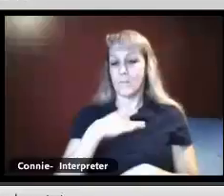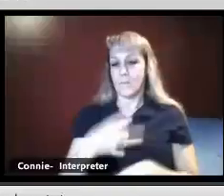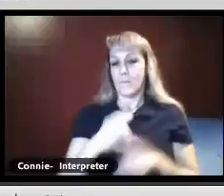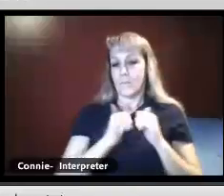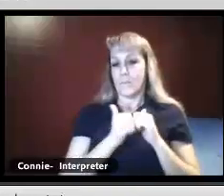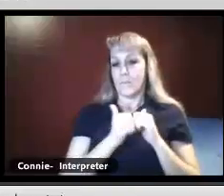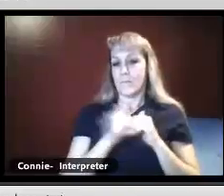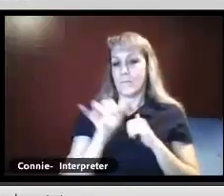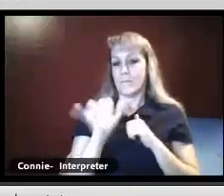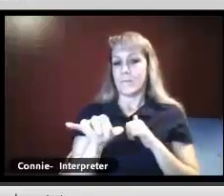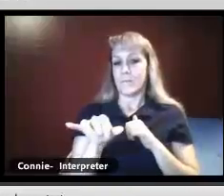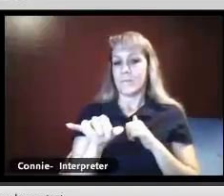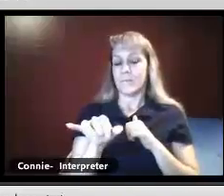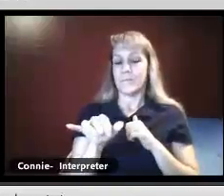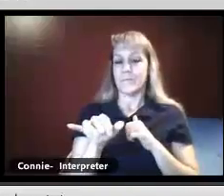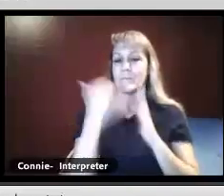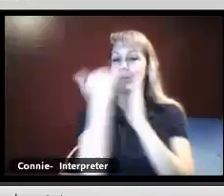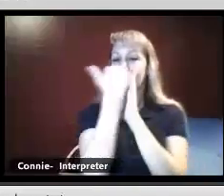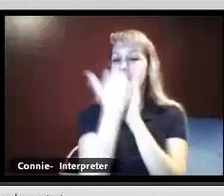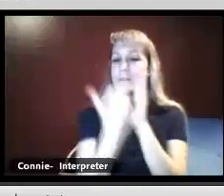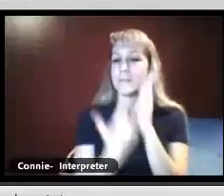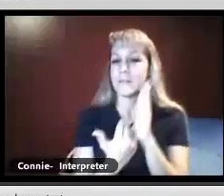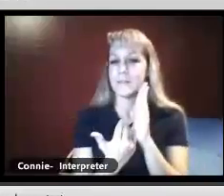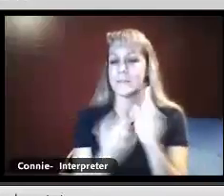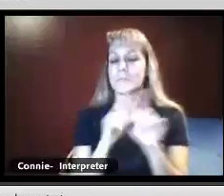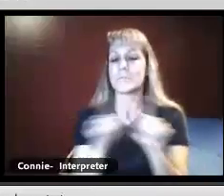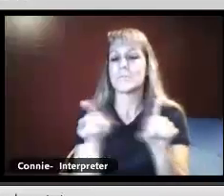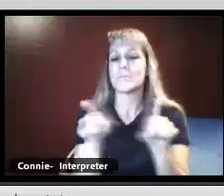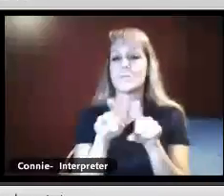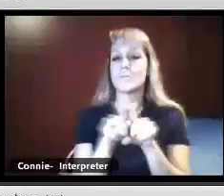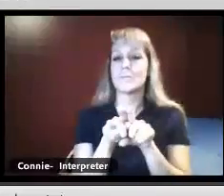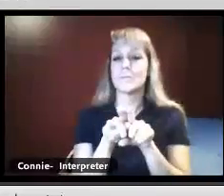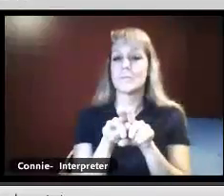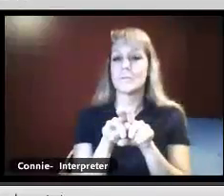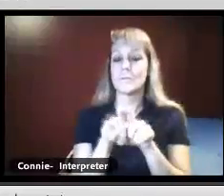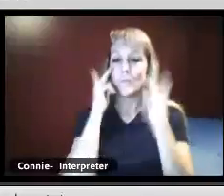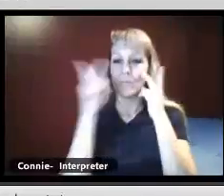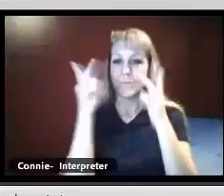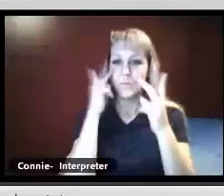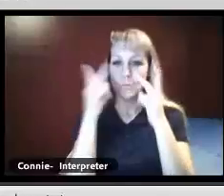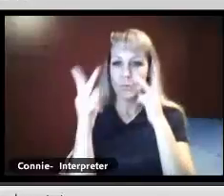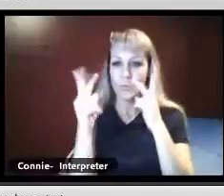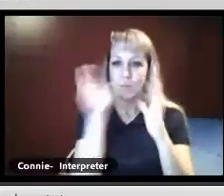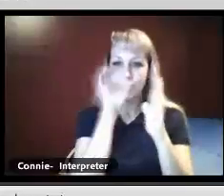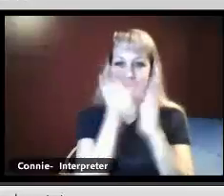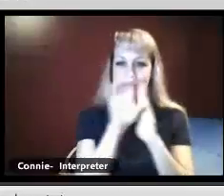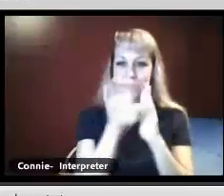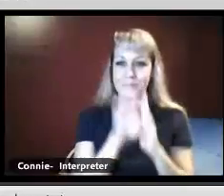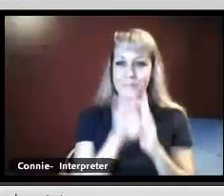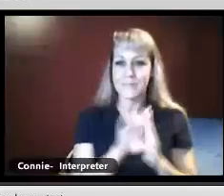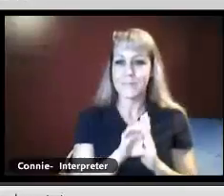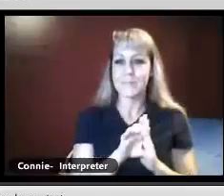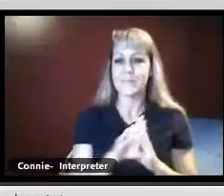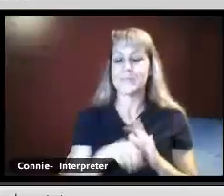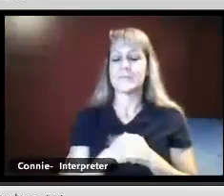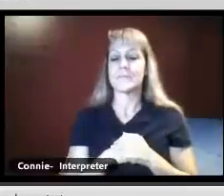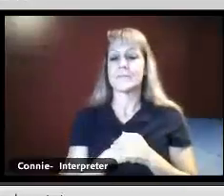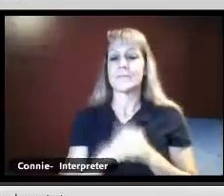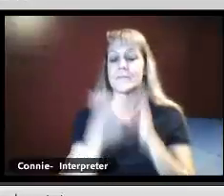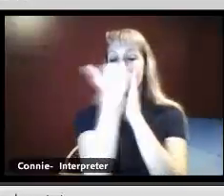I mean, there's a list, but there are a list with these visual icons. uh, a list with